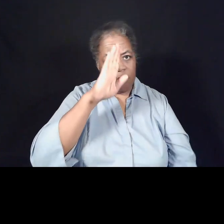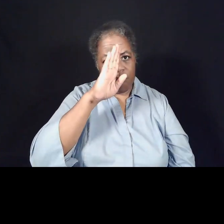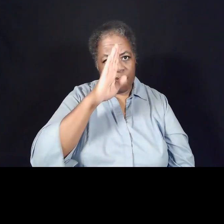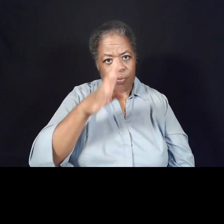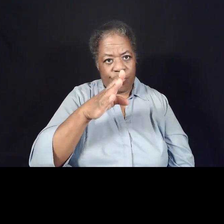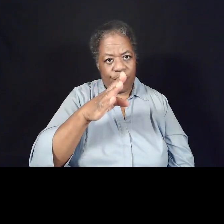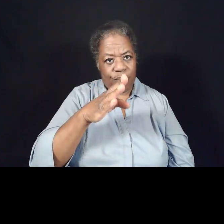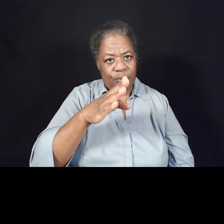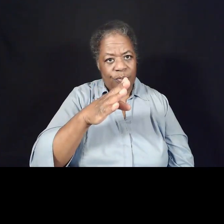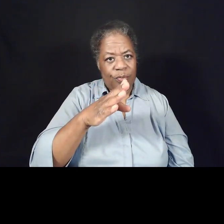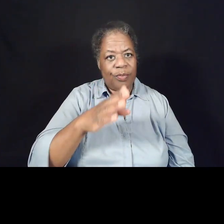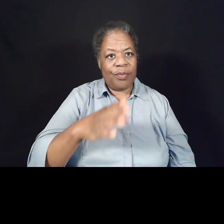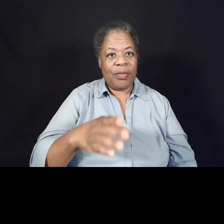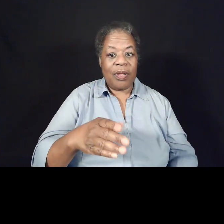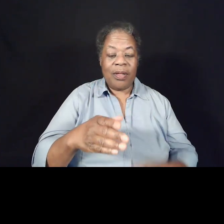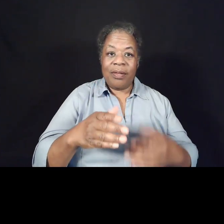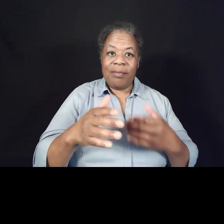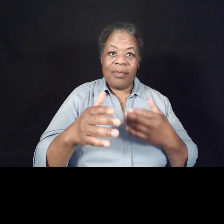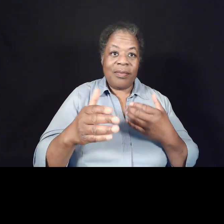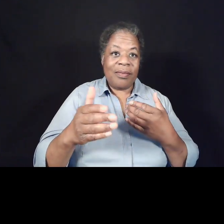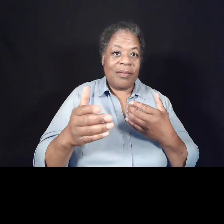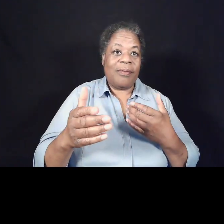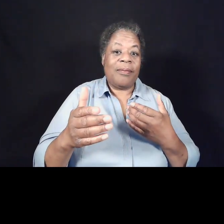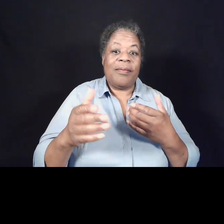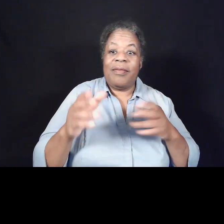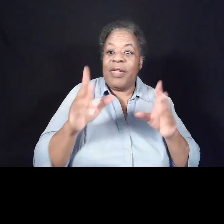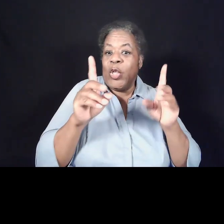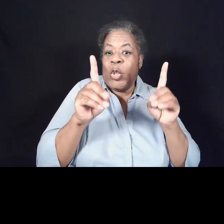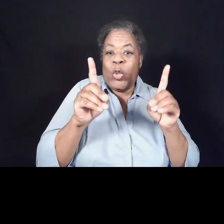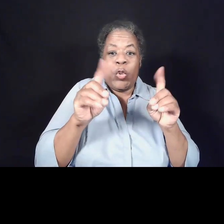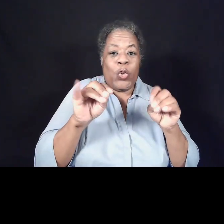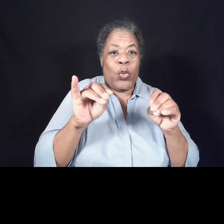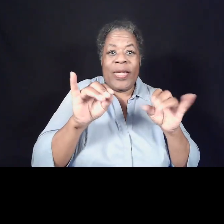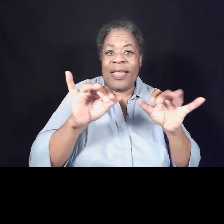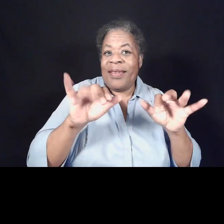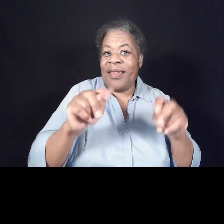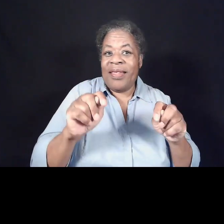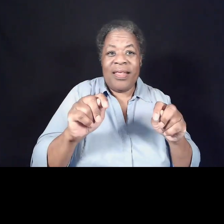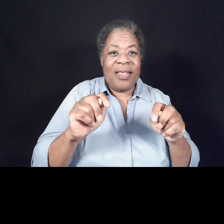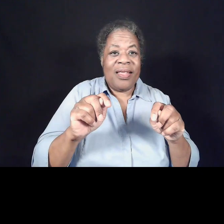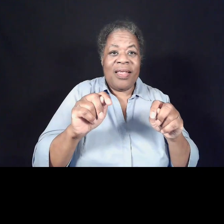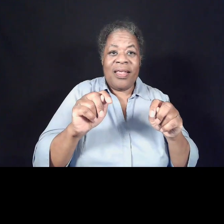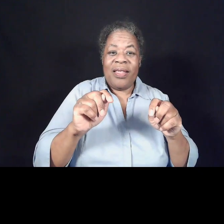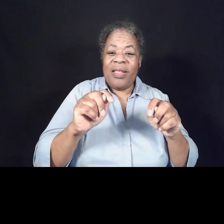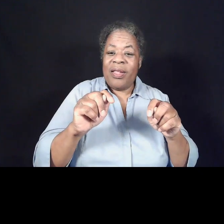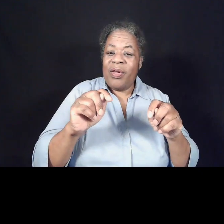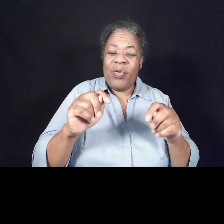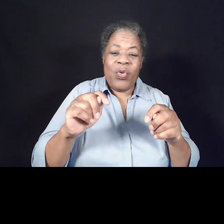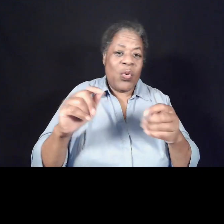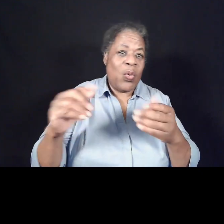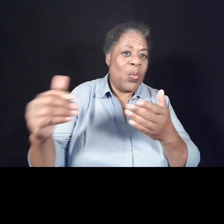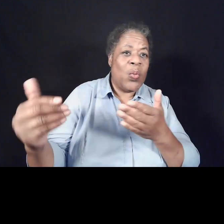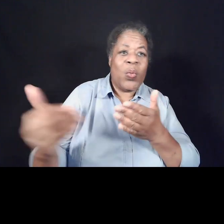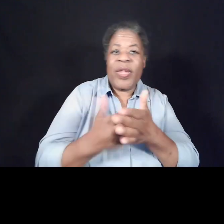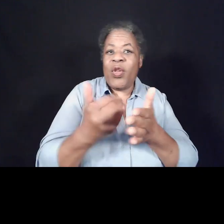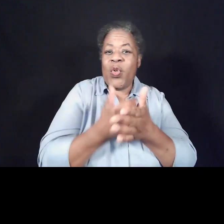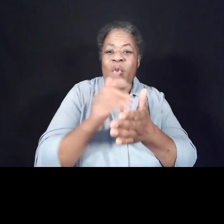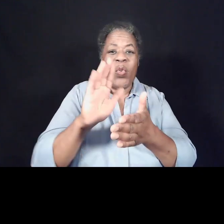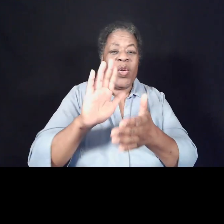Do whatever it takes, James is saying, to restore or renew your life with